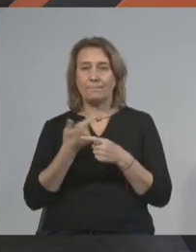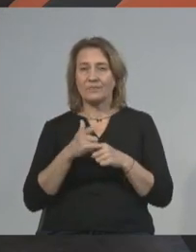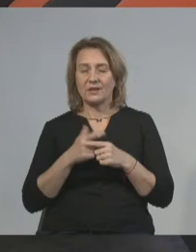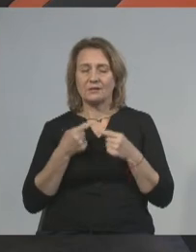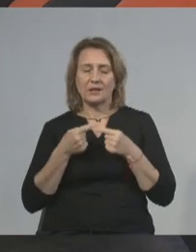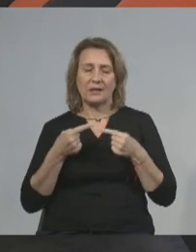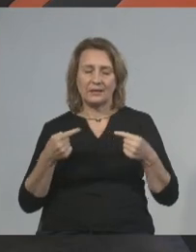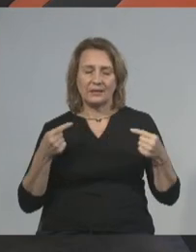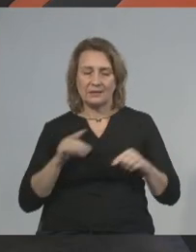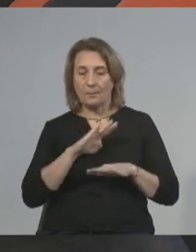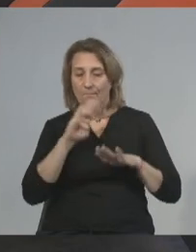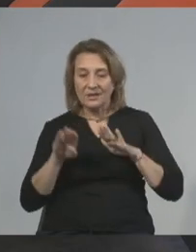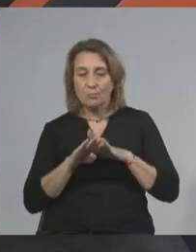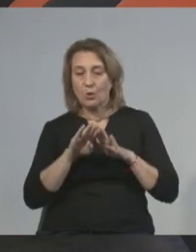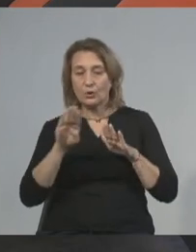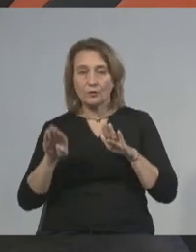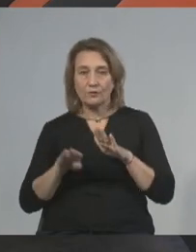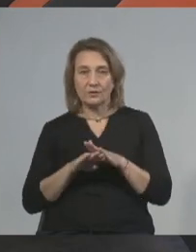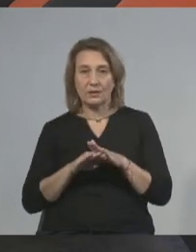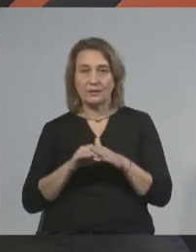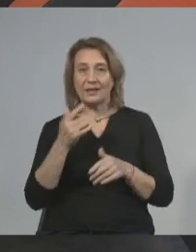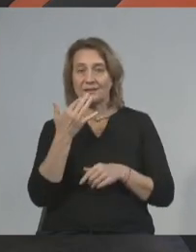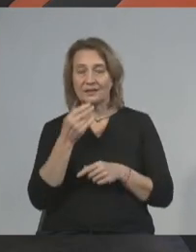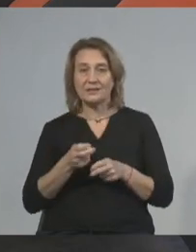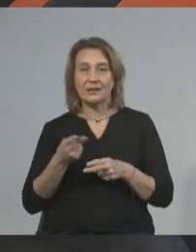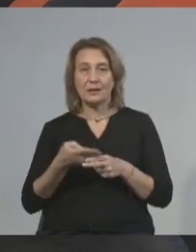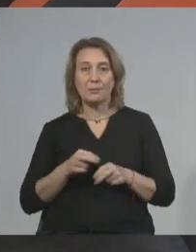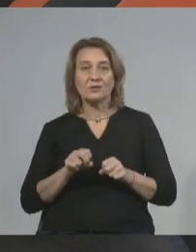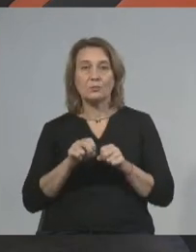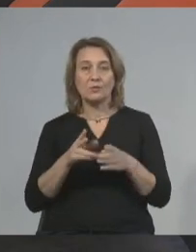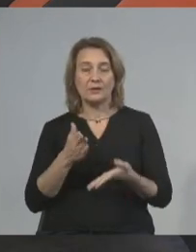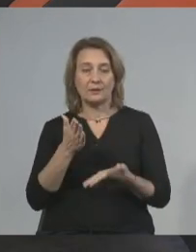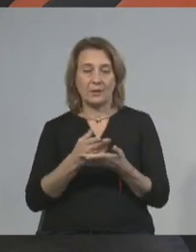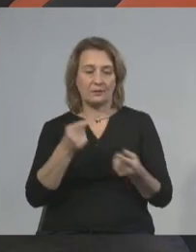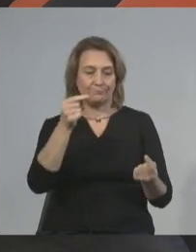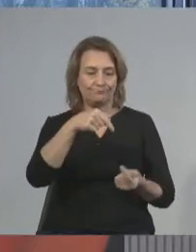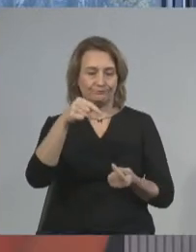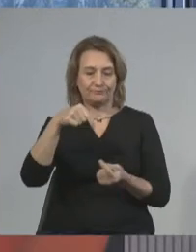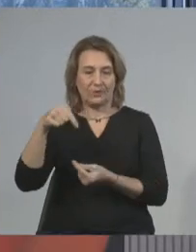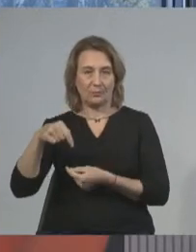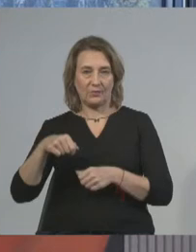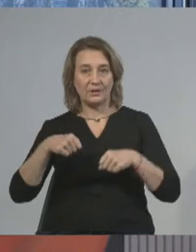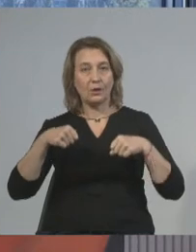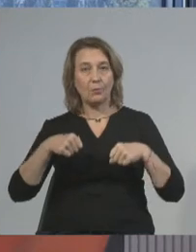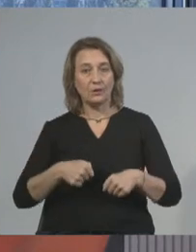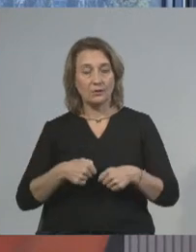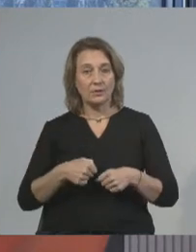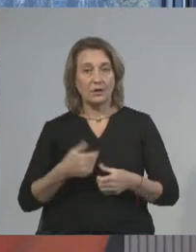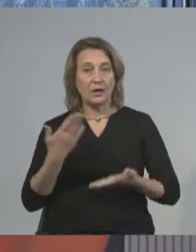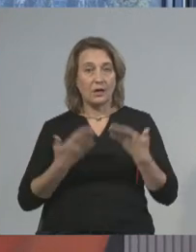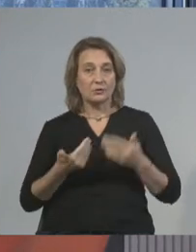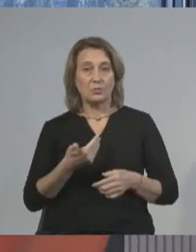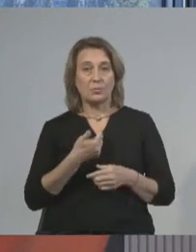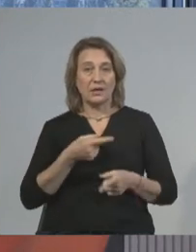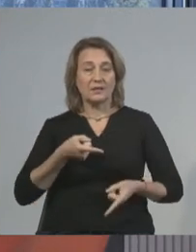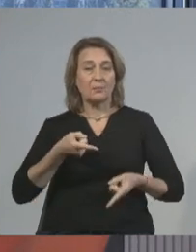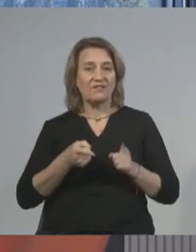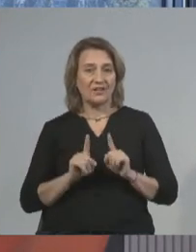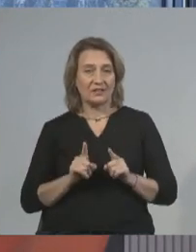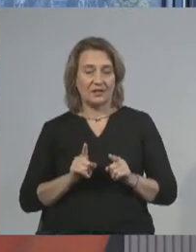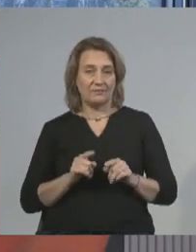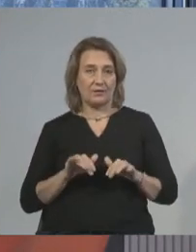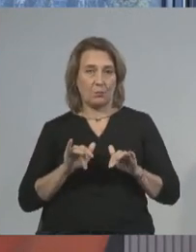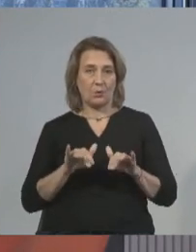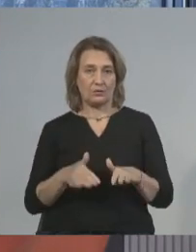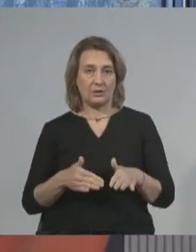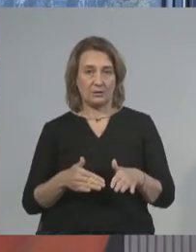able to coordinate these activities only the council of national security can do that if we are one if we want to create an